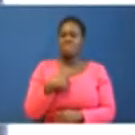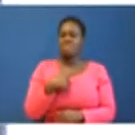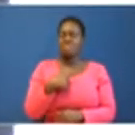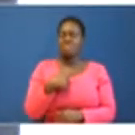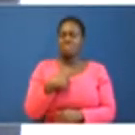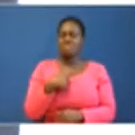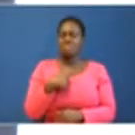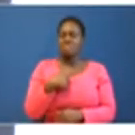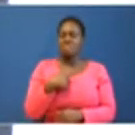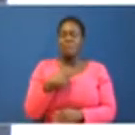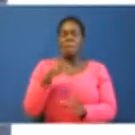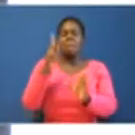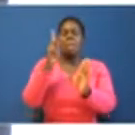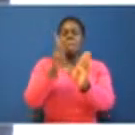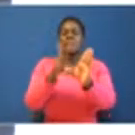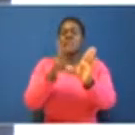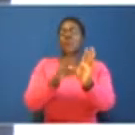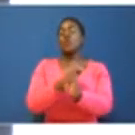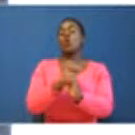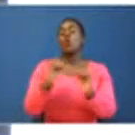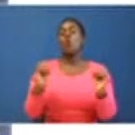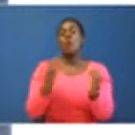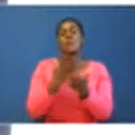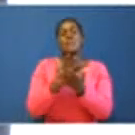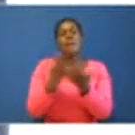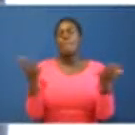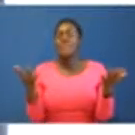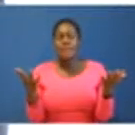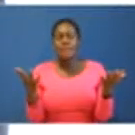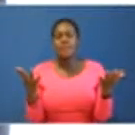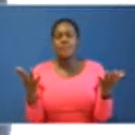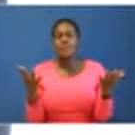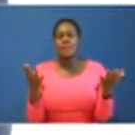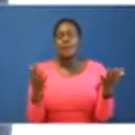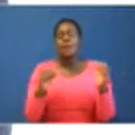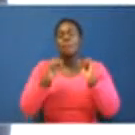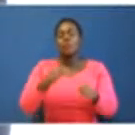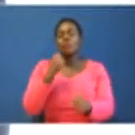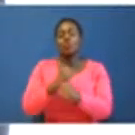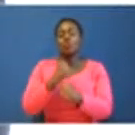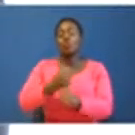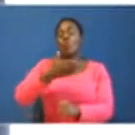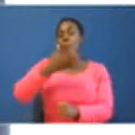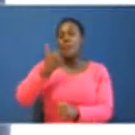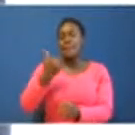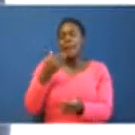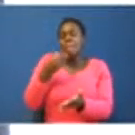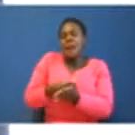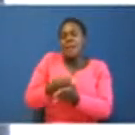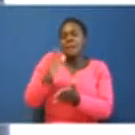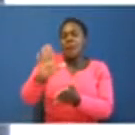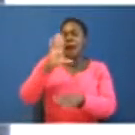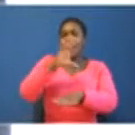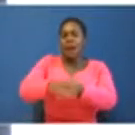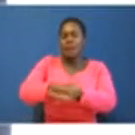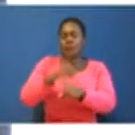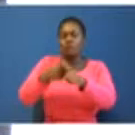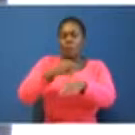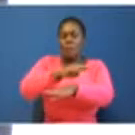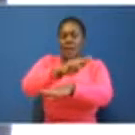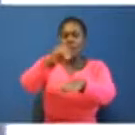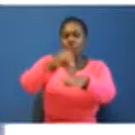clearly they are not part of that plan so there are certain things that um they would have done better with the money that they have received from the national